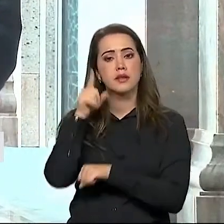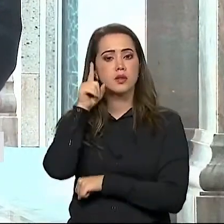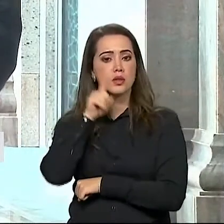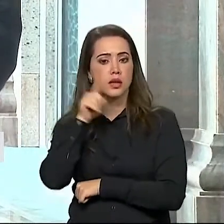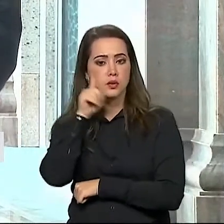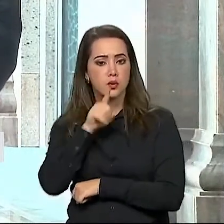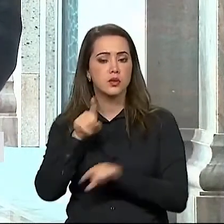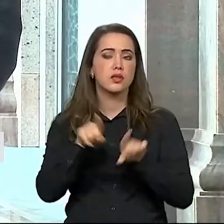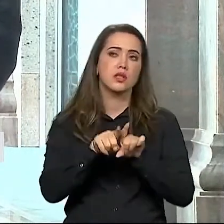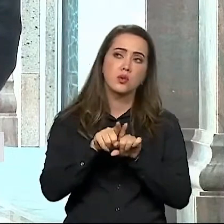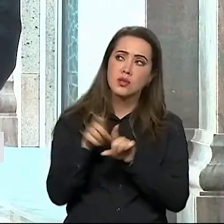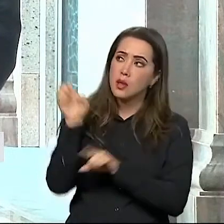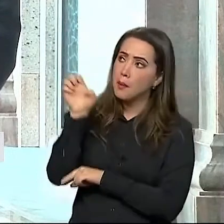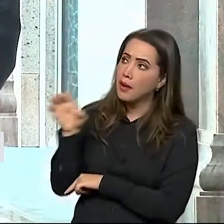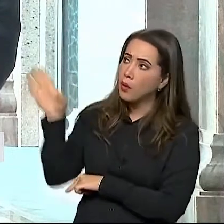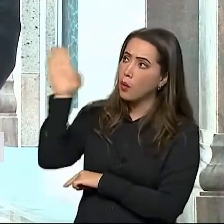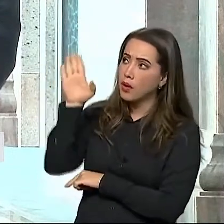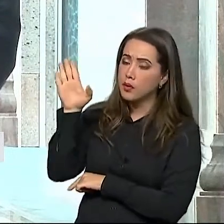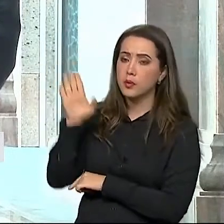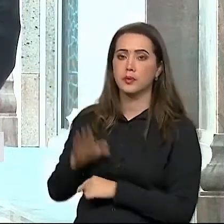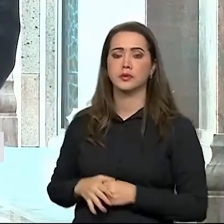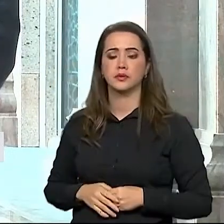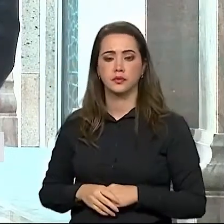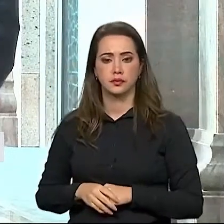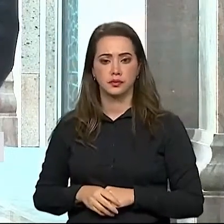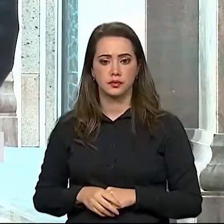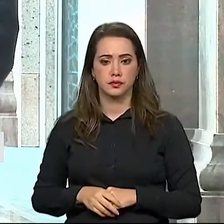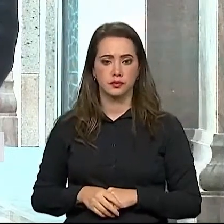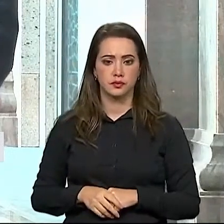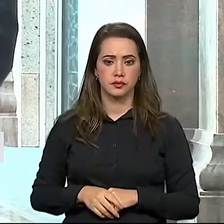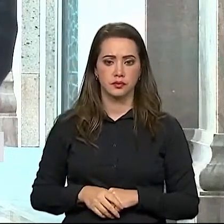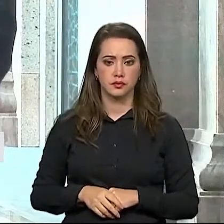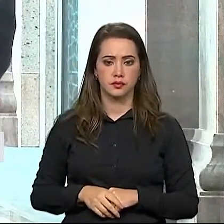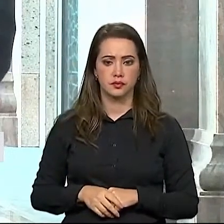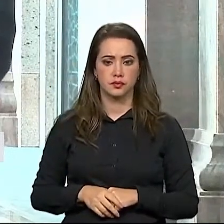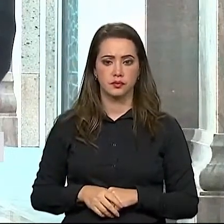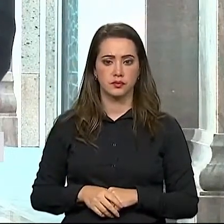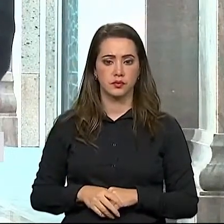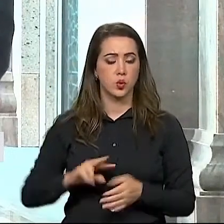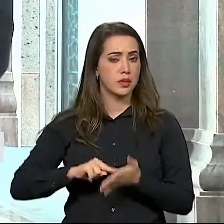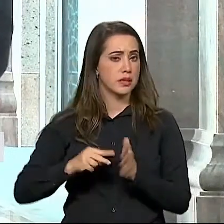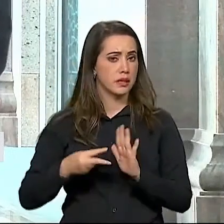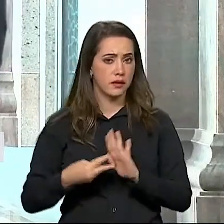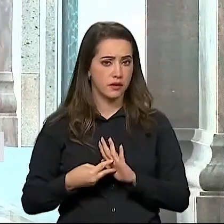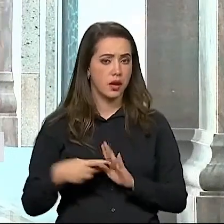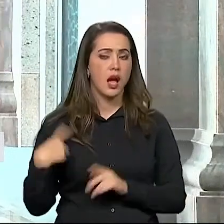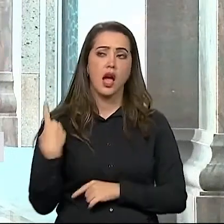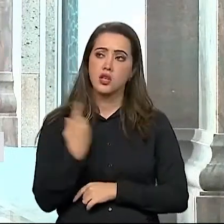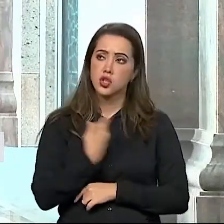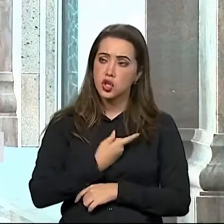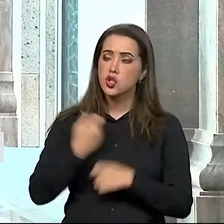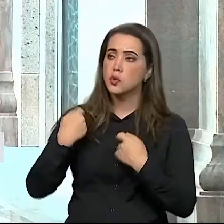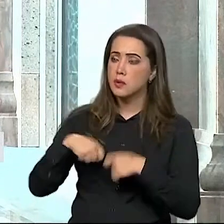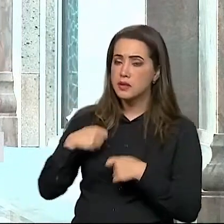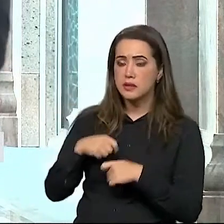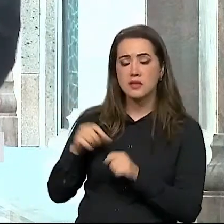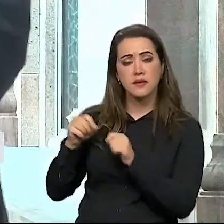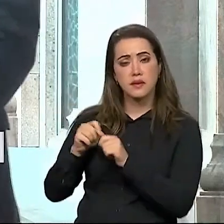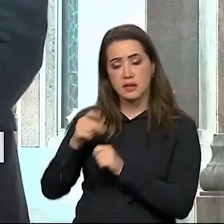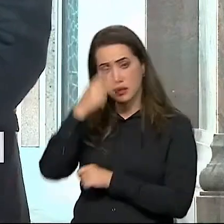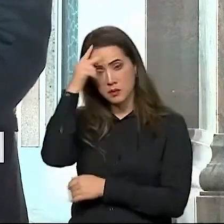com a União Europeia. United States of America and the European Union. Ou seja, nós precisamos convencer as